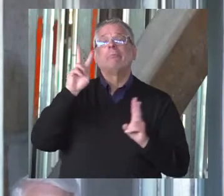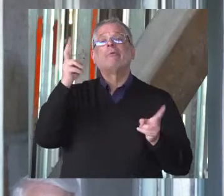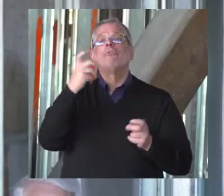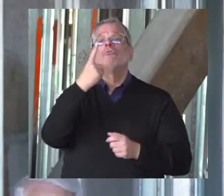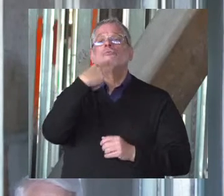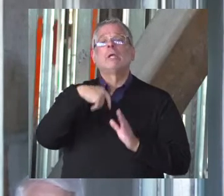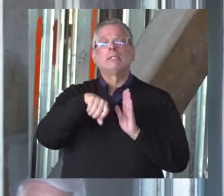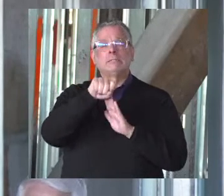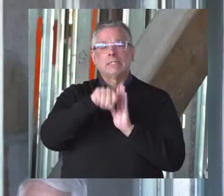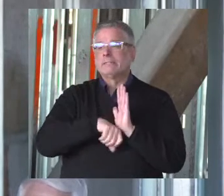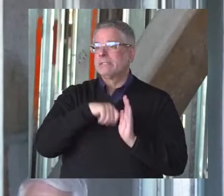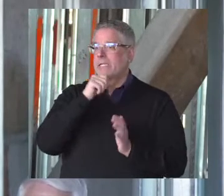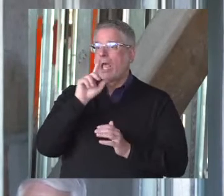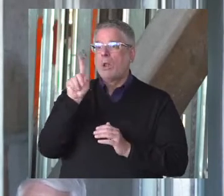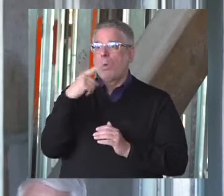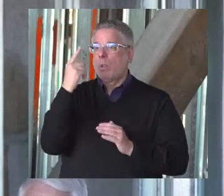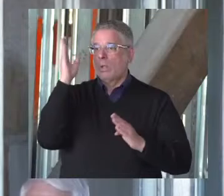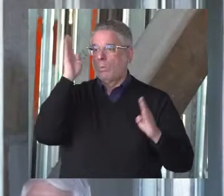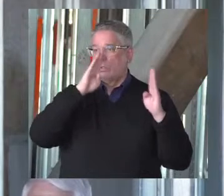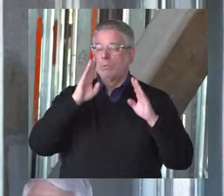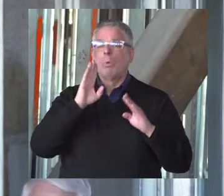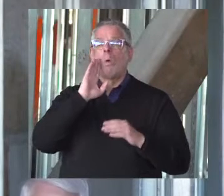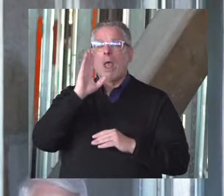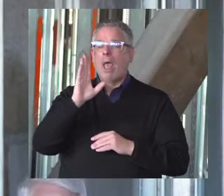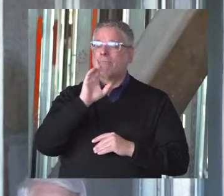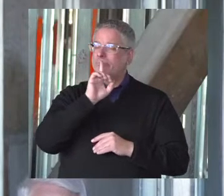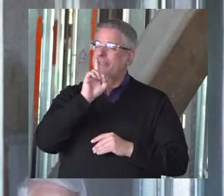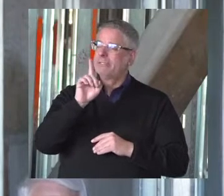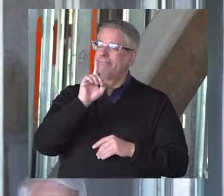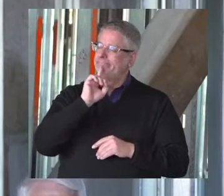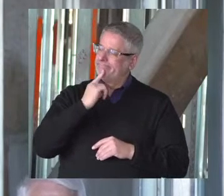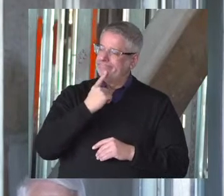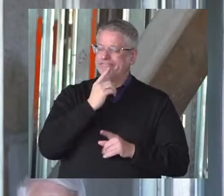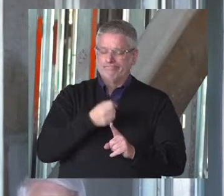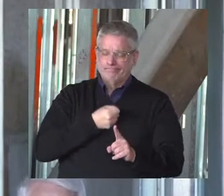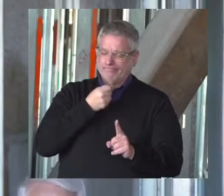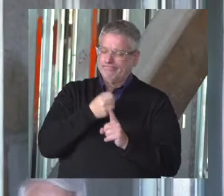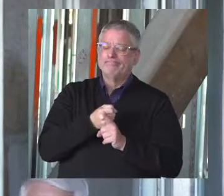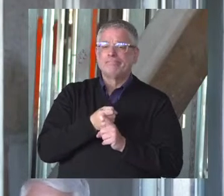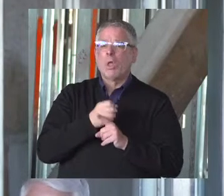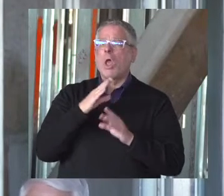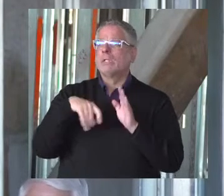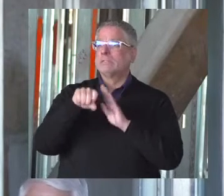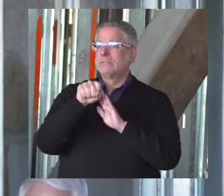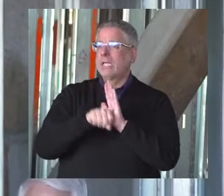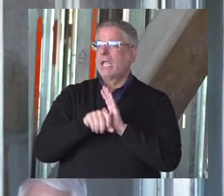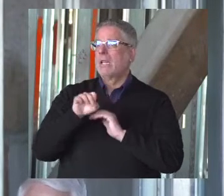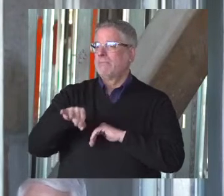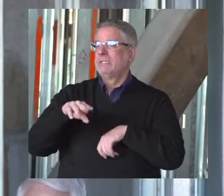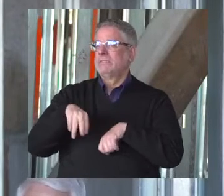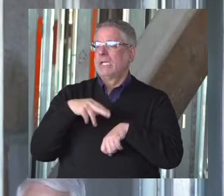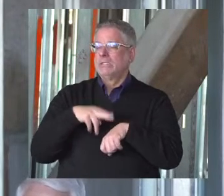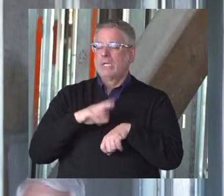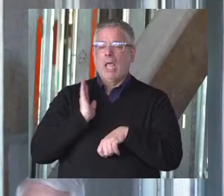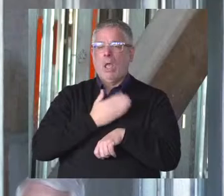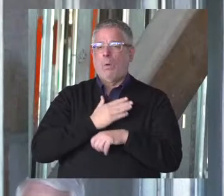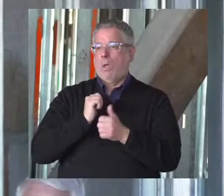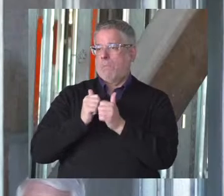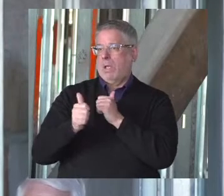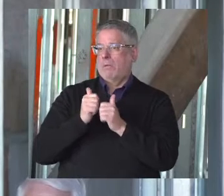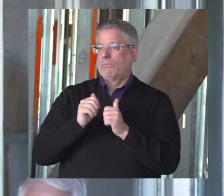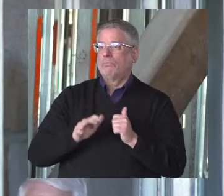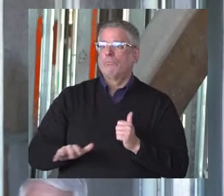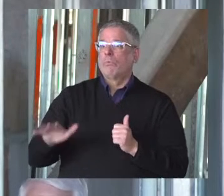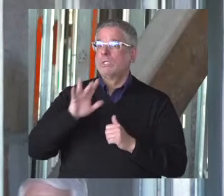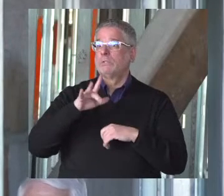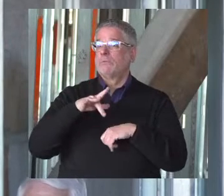is not only worrisome, will have profound consequences on the state of this nation and our competitiveness around the